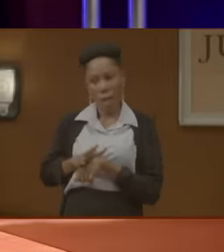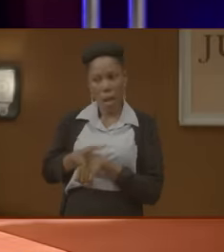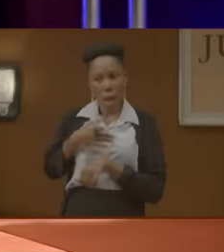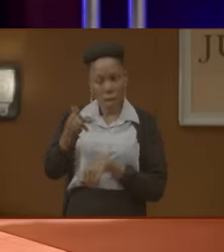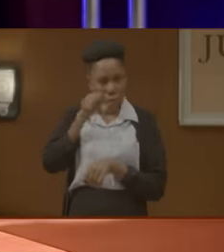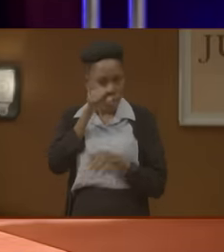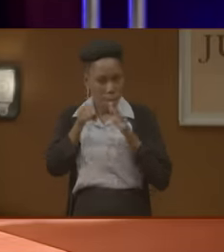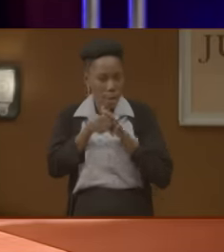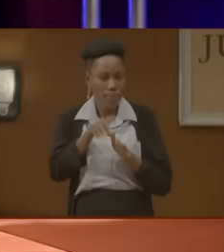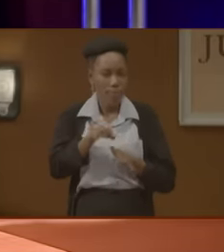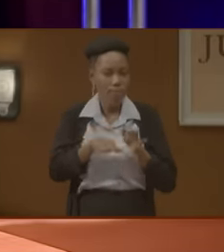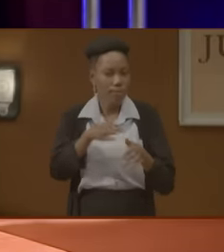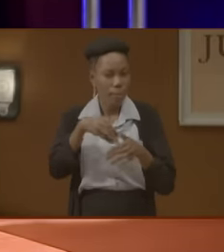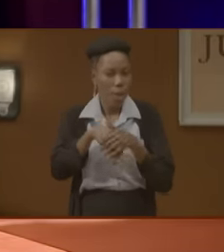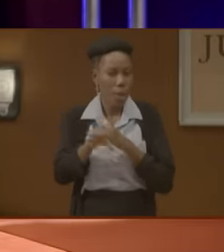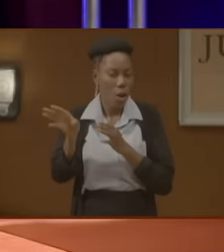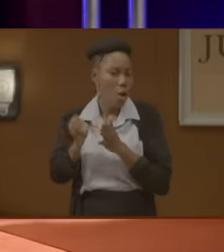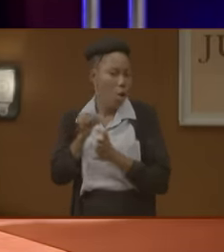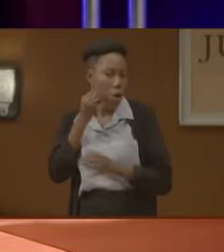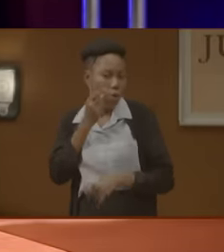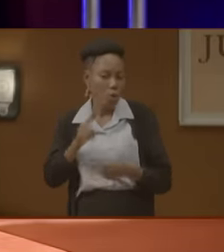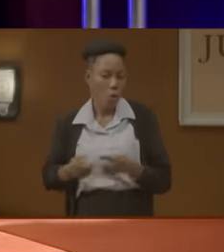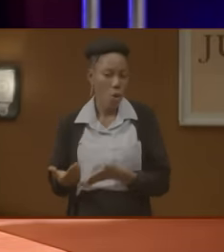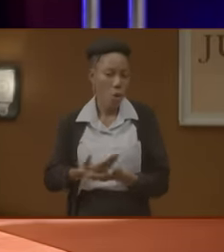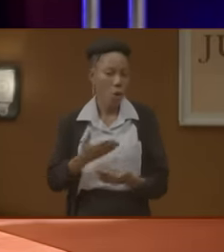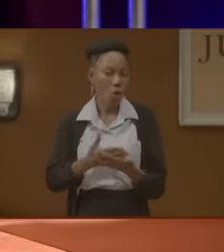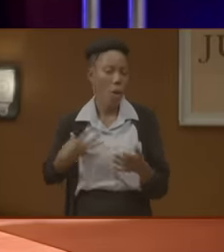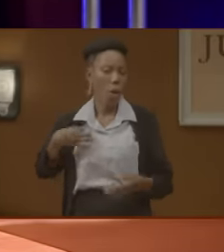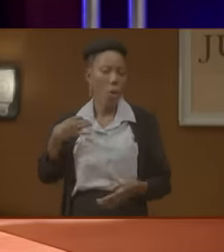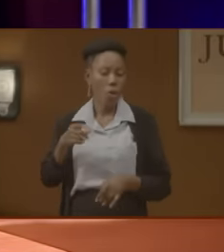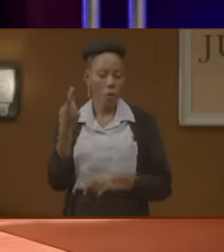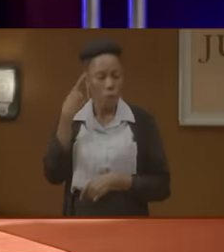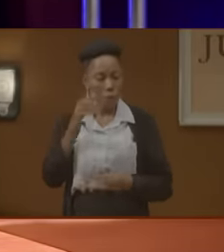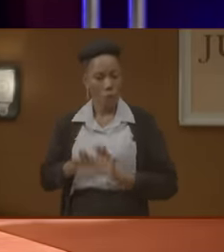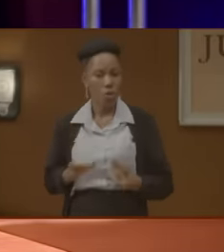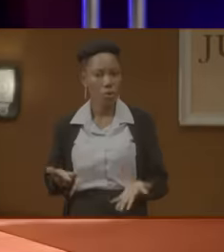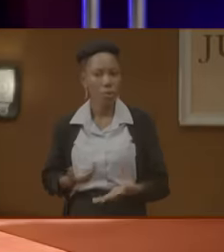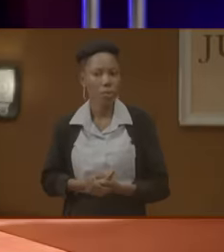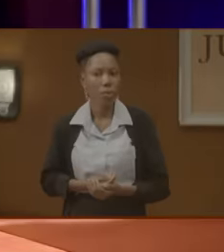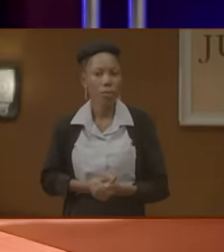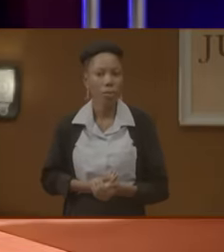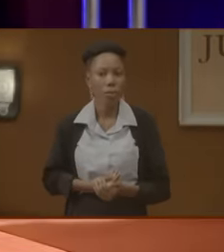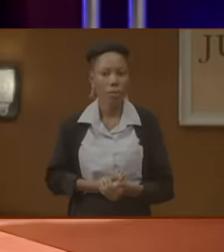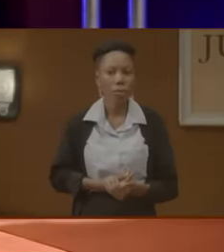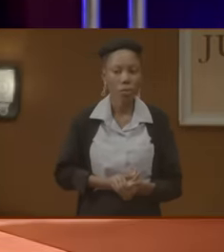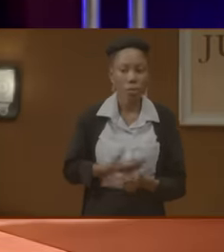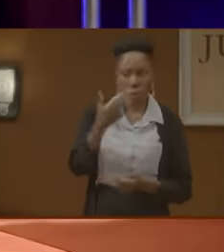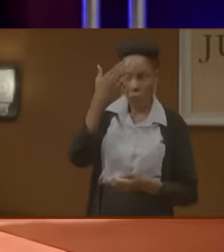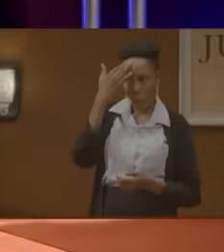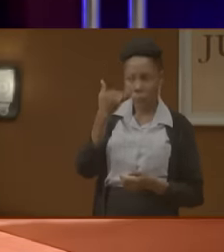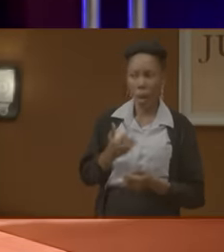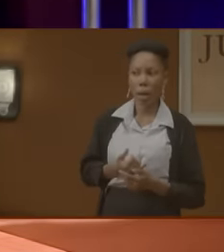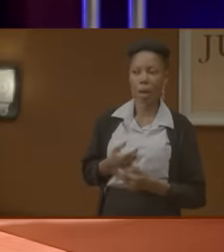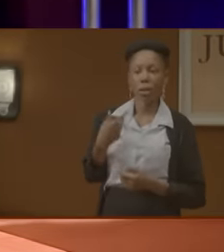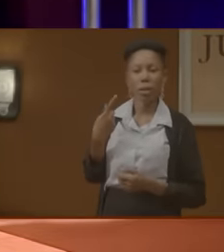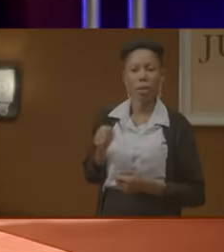stay is the dad's place at Agbara there. Now, yes, the place has really changed. I was there